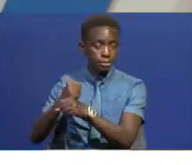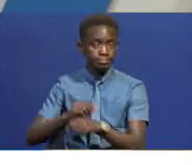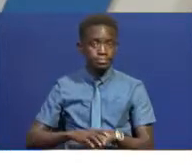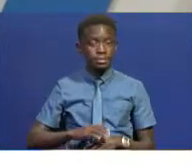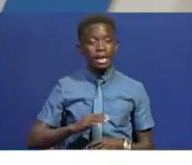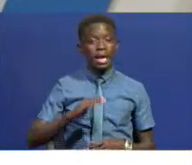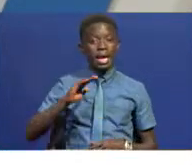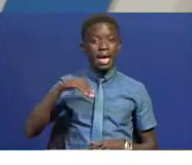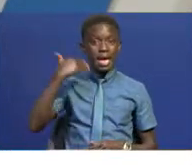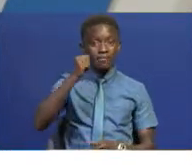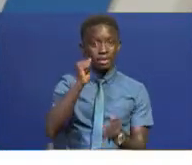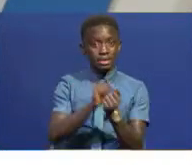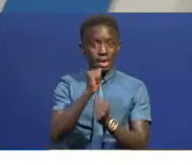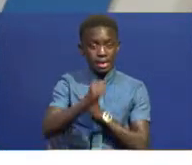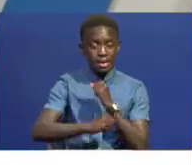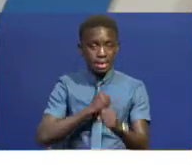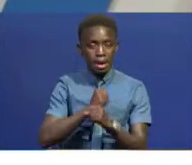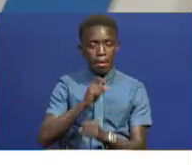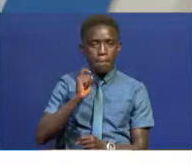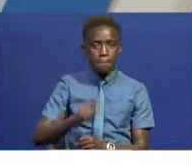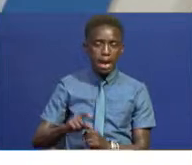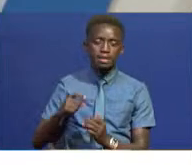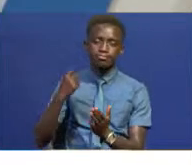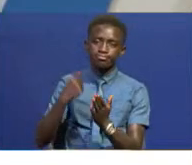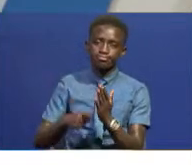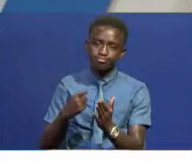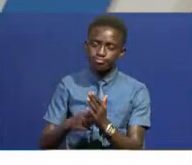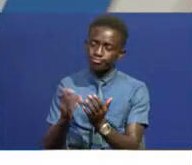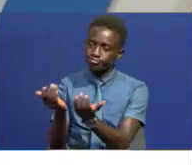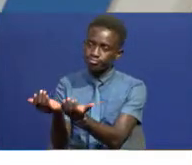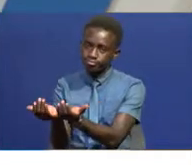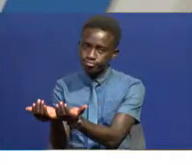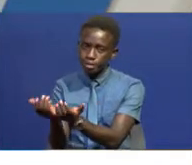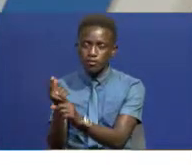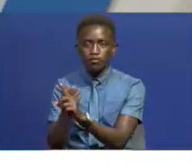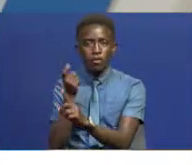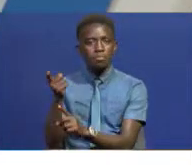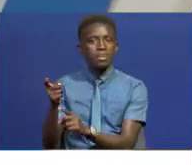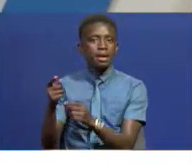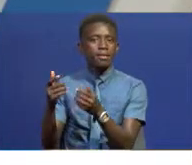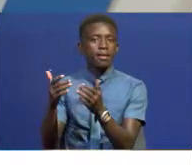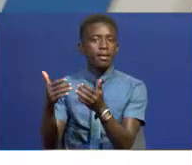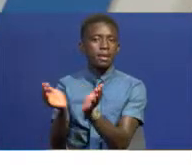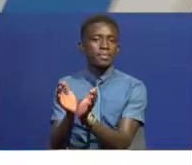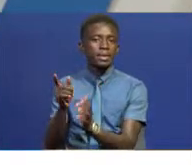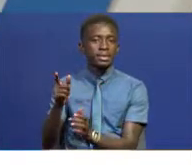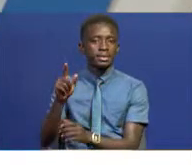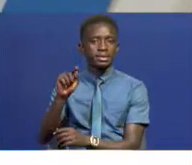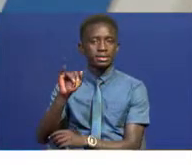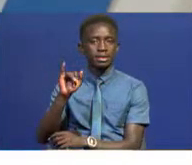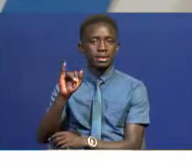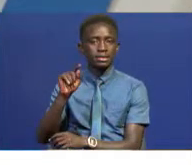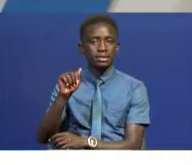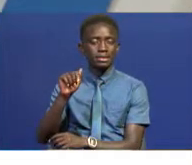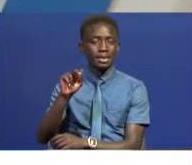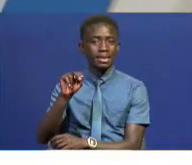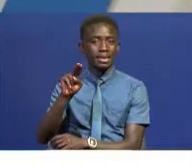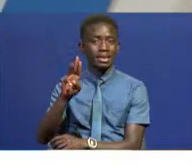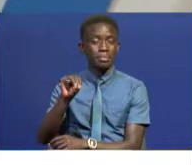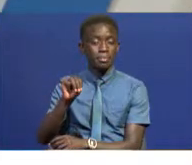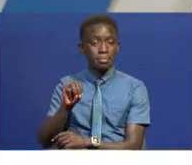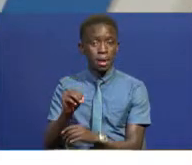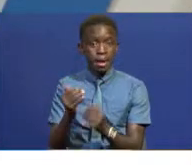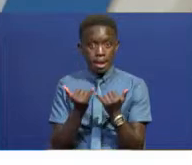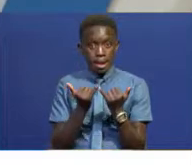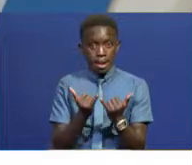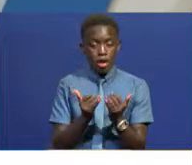base titanium. And right now, through the county government